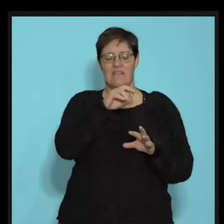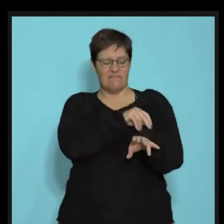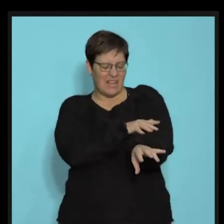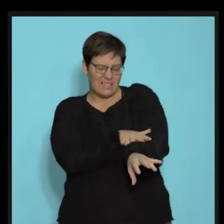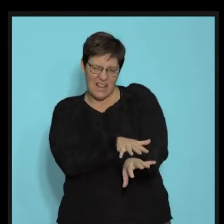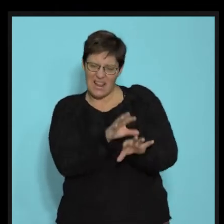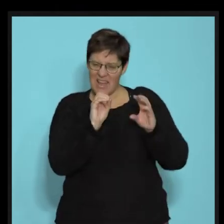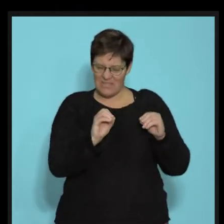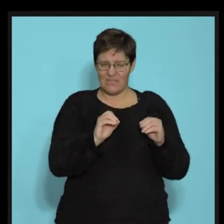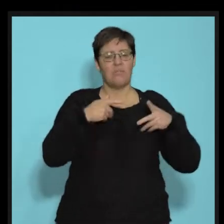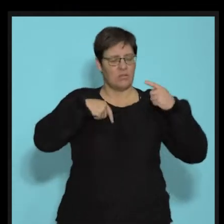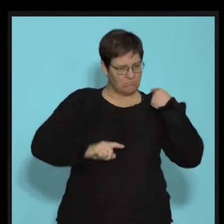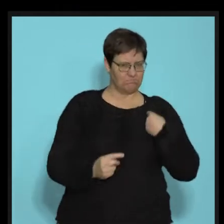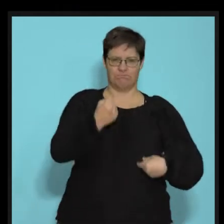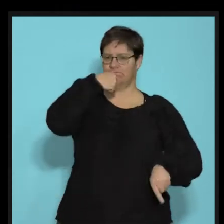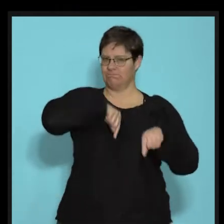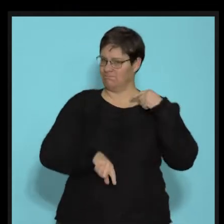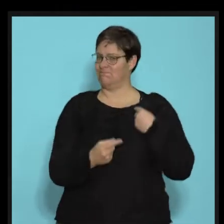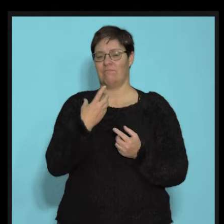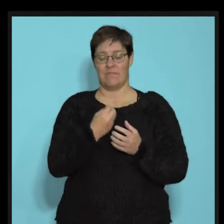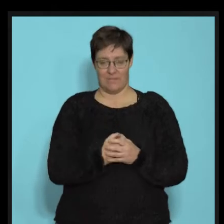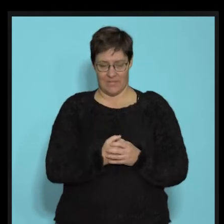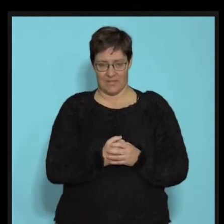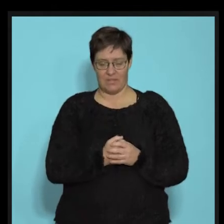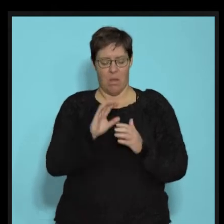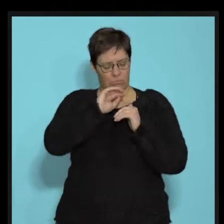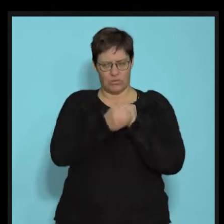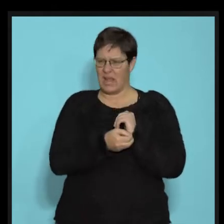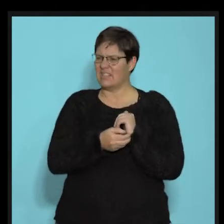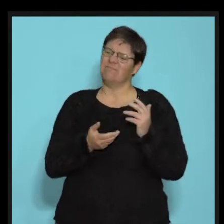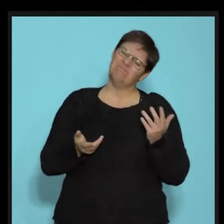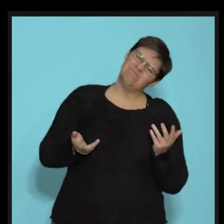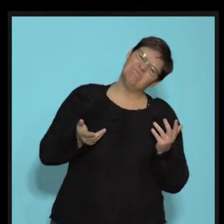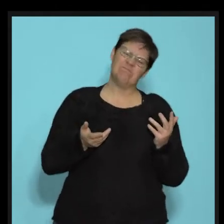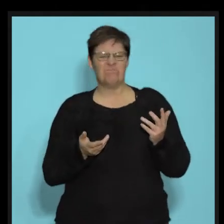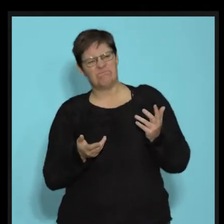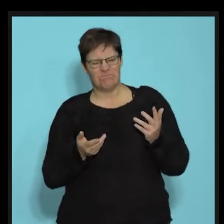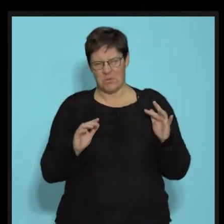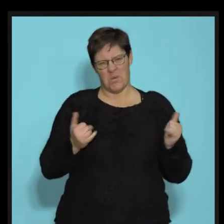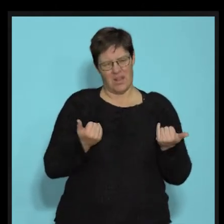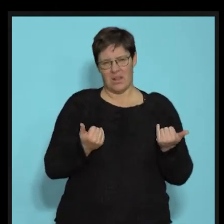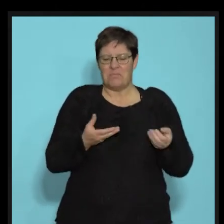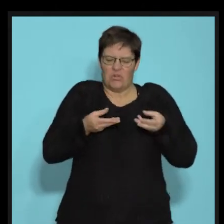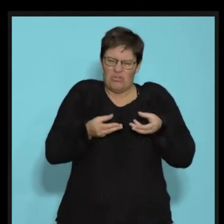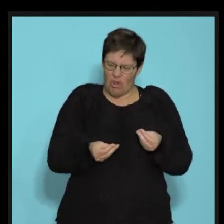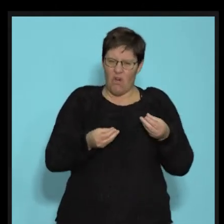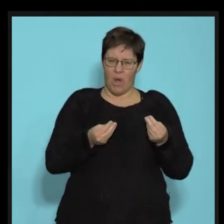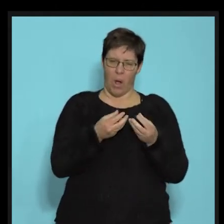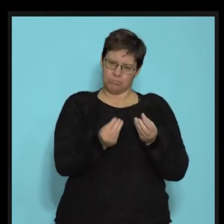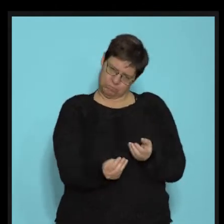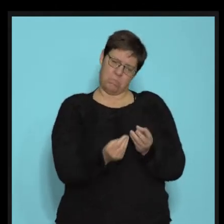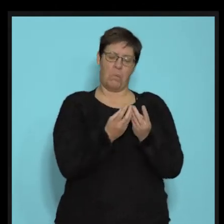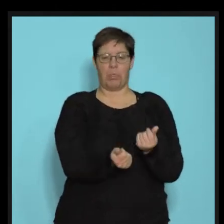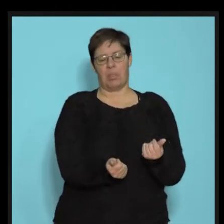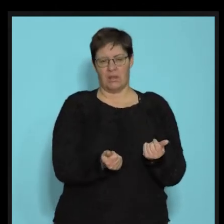it's going to get it throughout. Well protected, not so much, all right? They're very soft, they're very squishy.